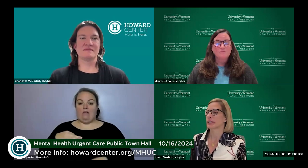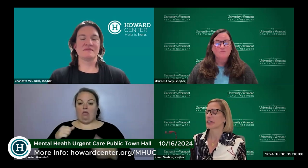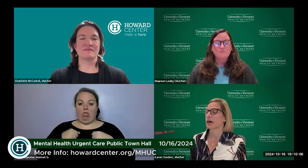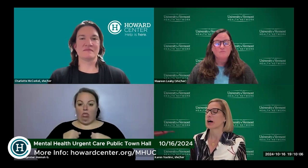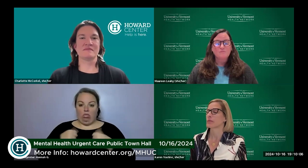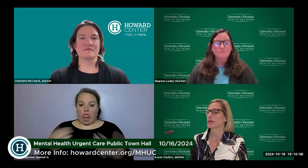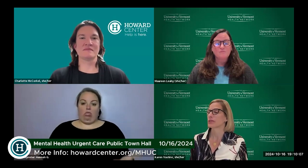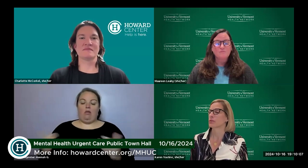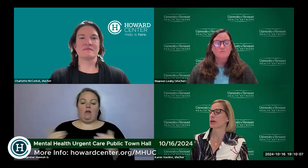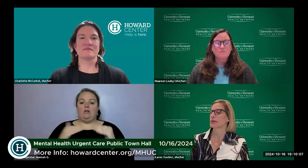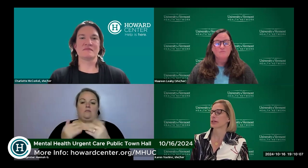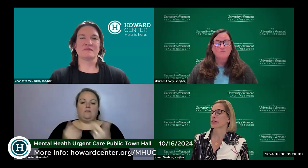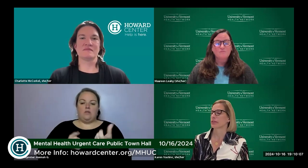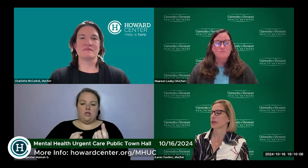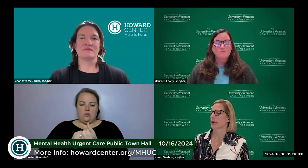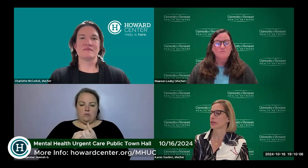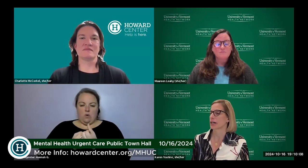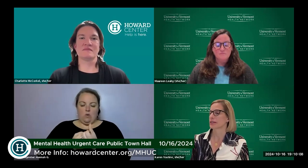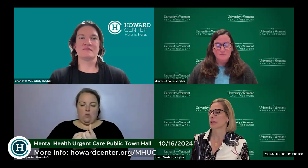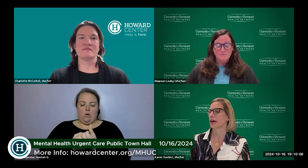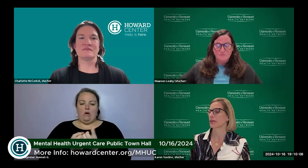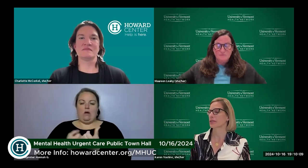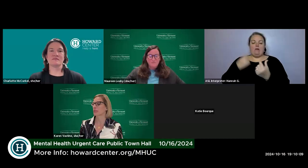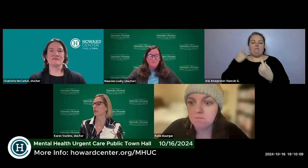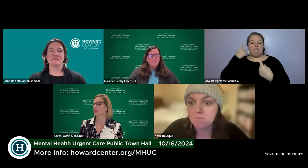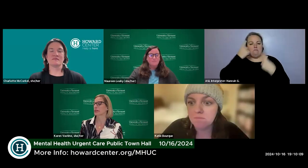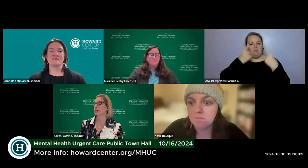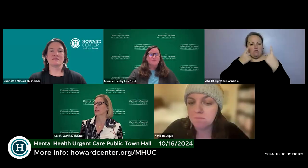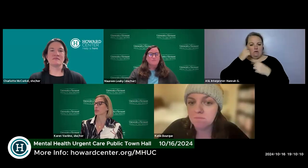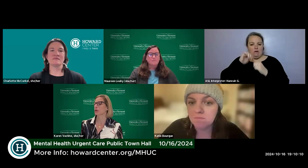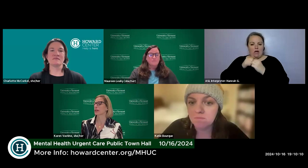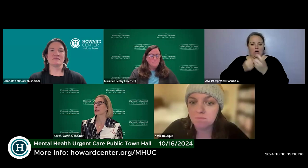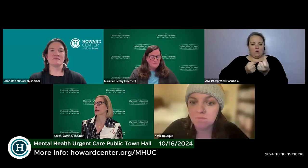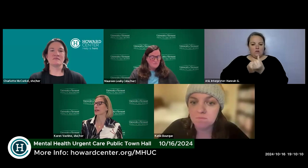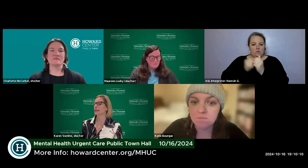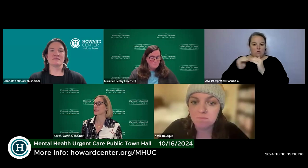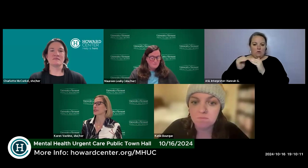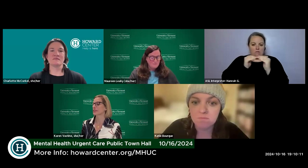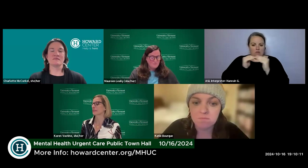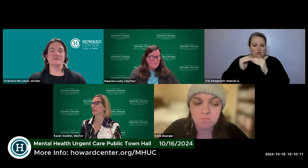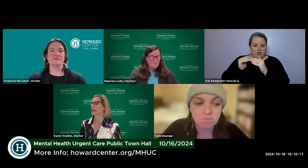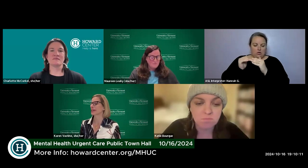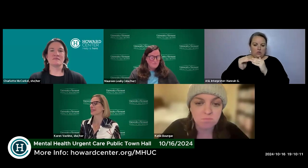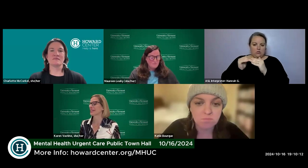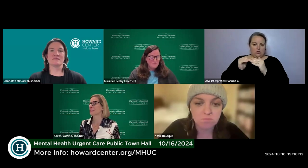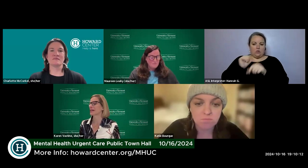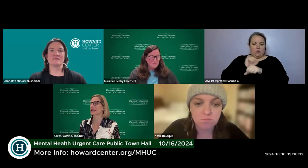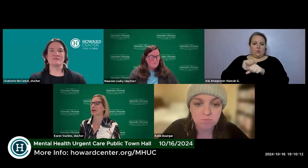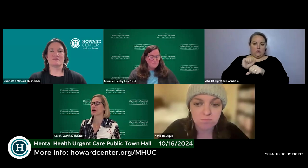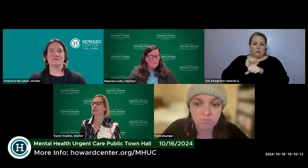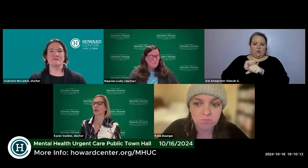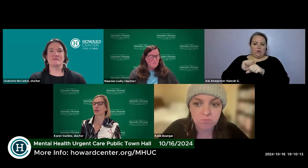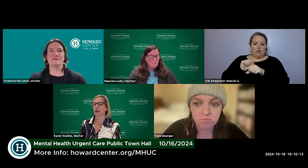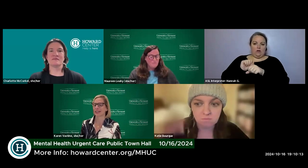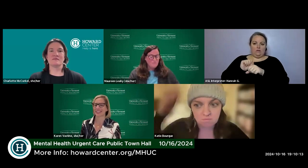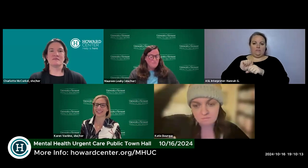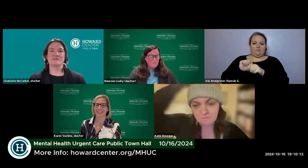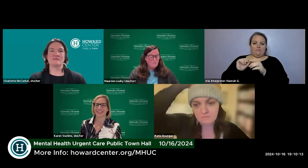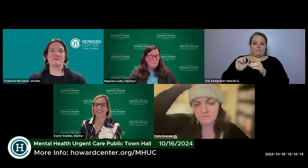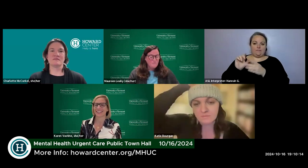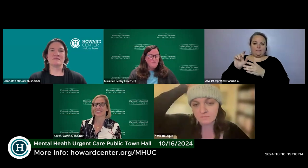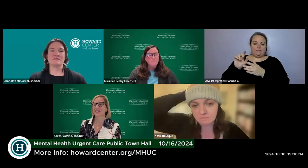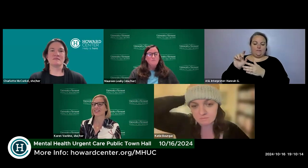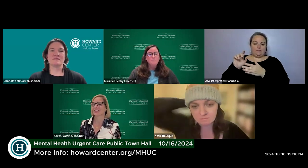specifically i'm also wondering if there are thoughts on how to support peers working on an interdisciplinary team in an ongoing